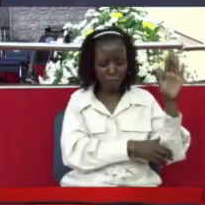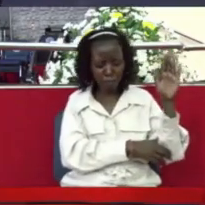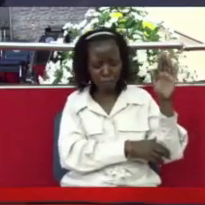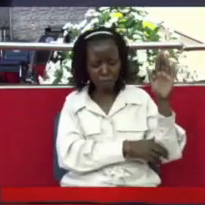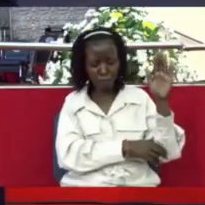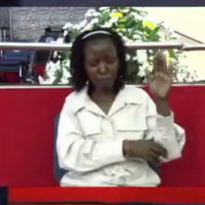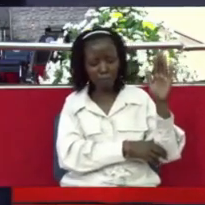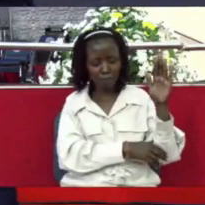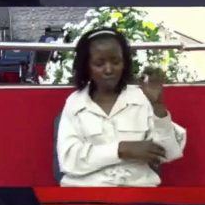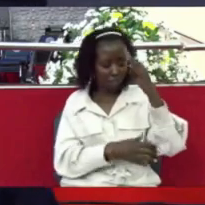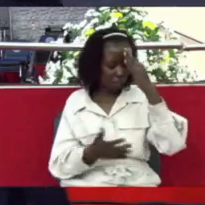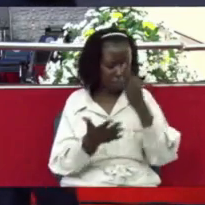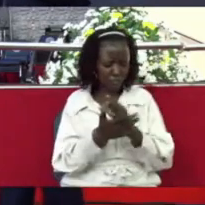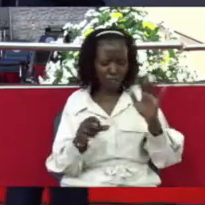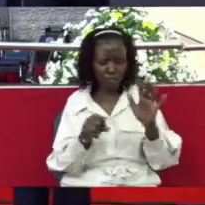that faithfully